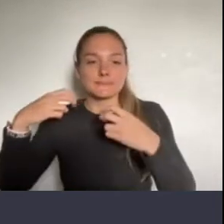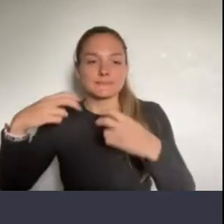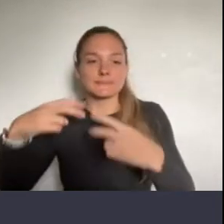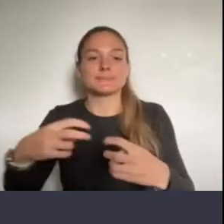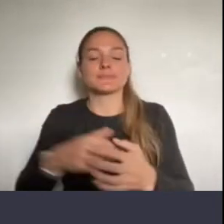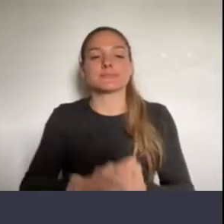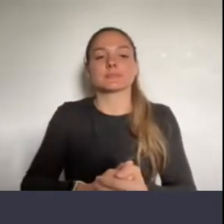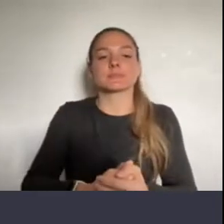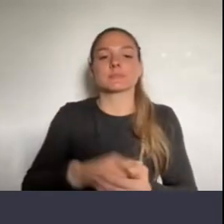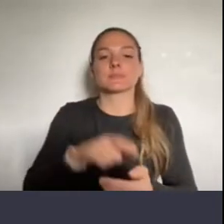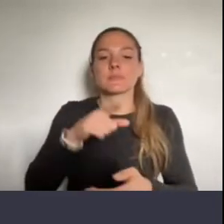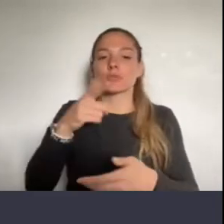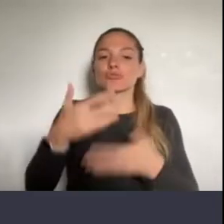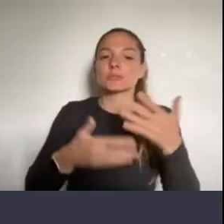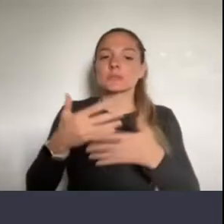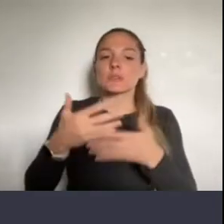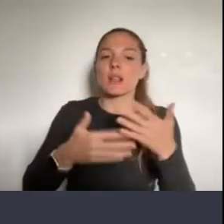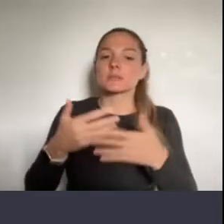from a